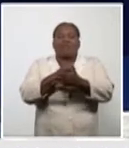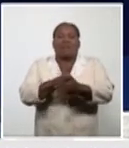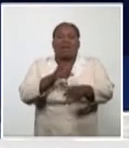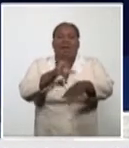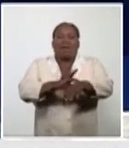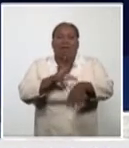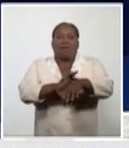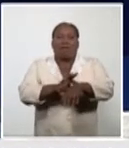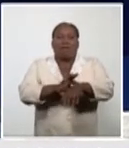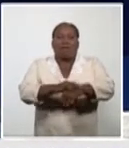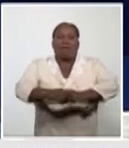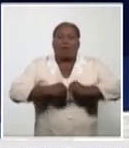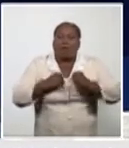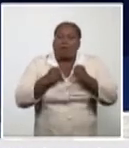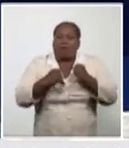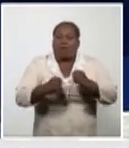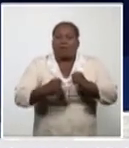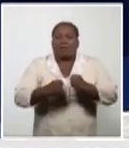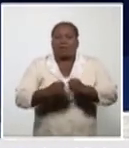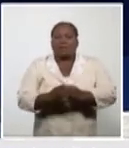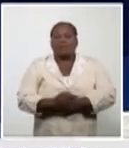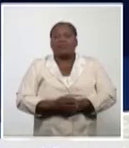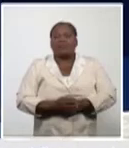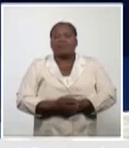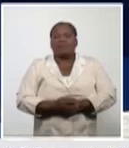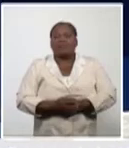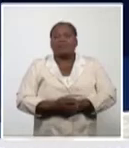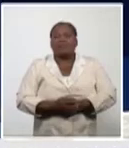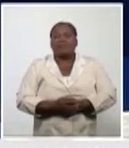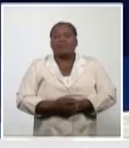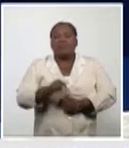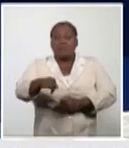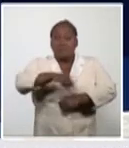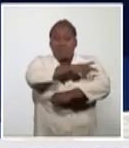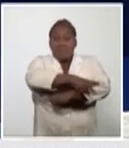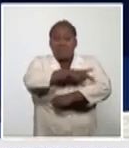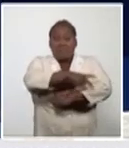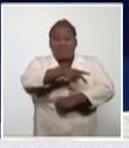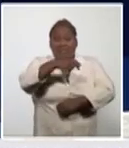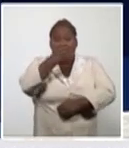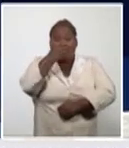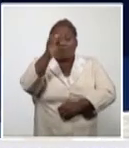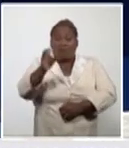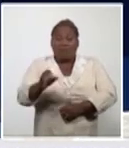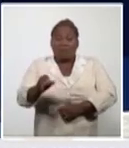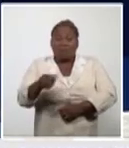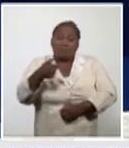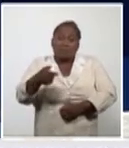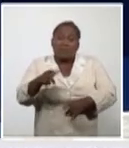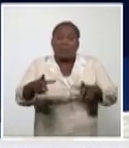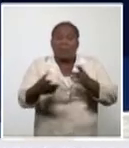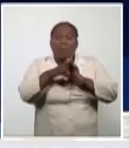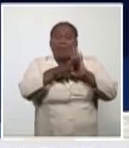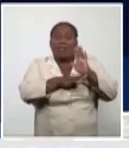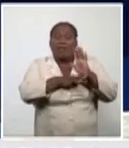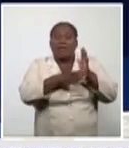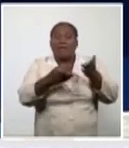Anyway, these countries are adopting a series of measures, but as I said, 1 more country is now added to the list of those reporting